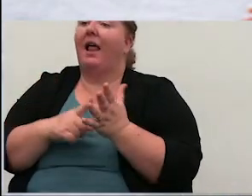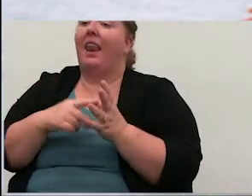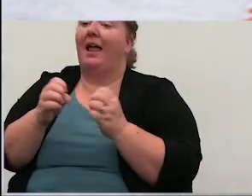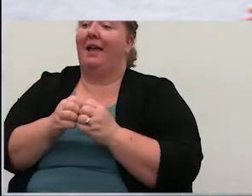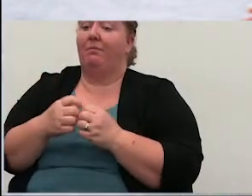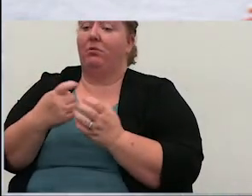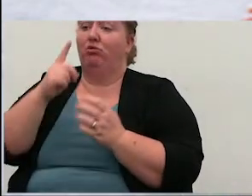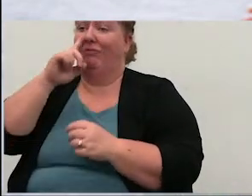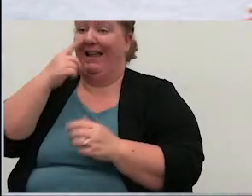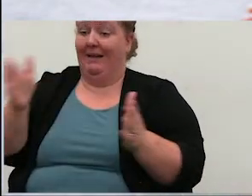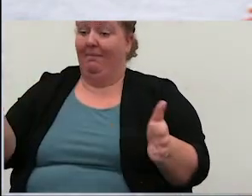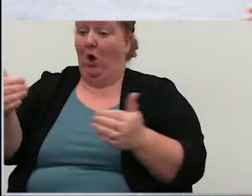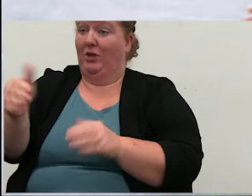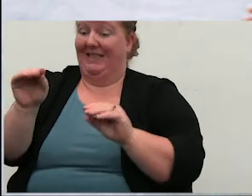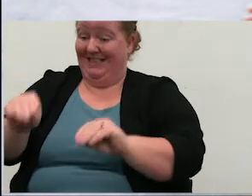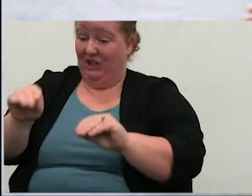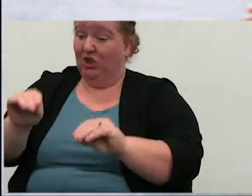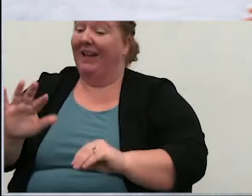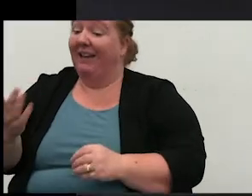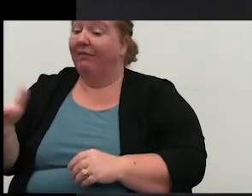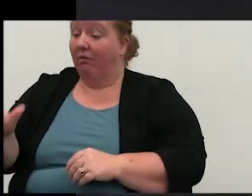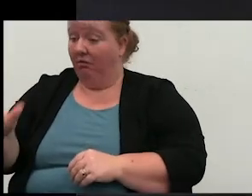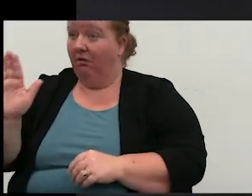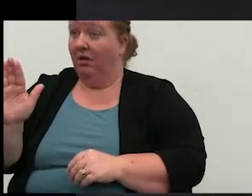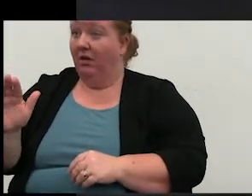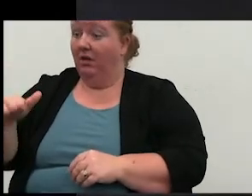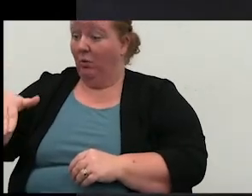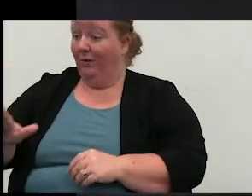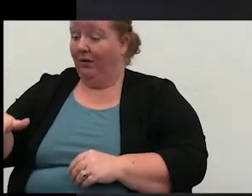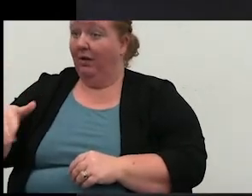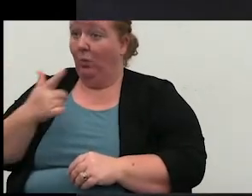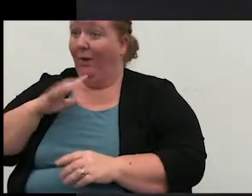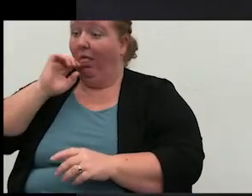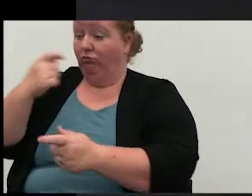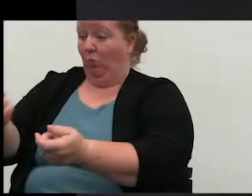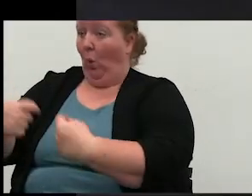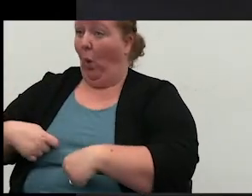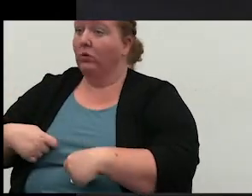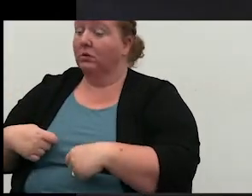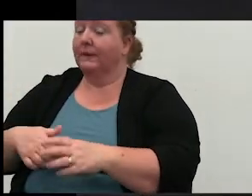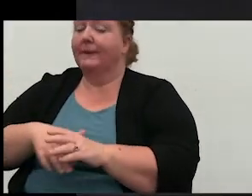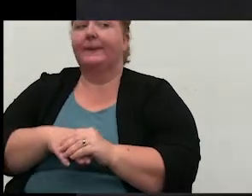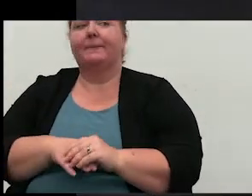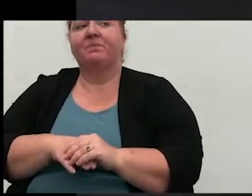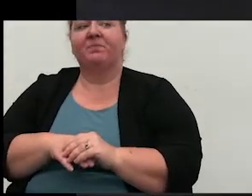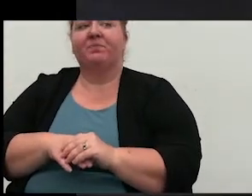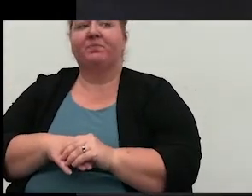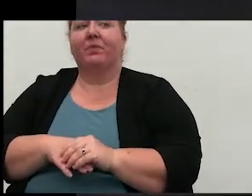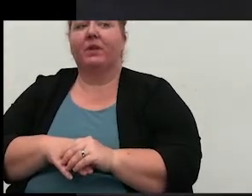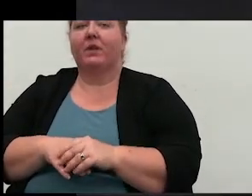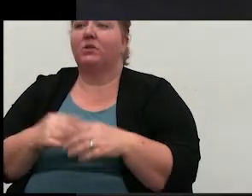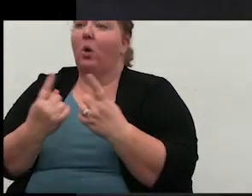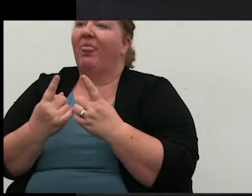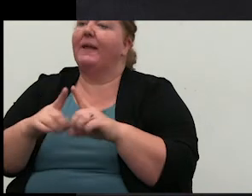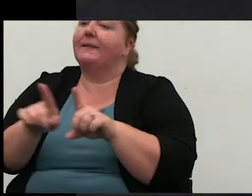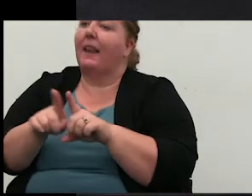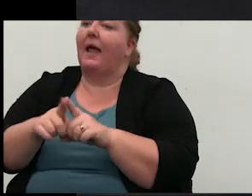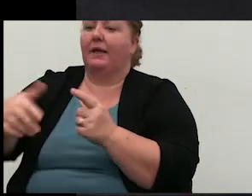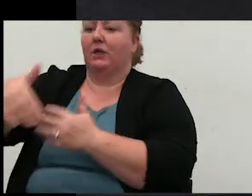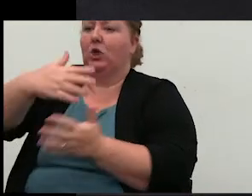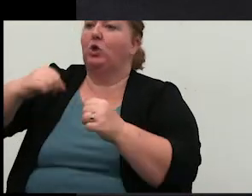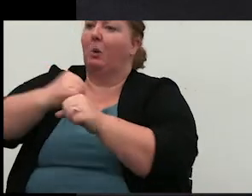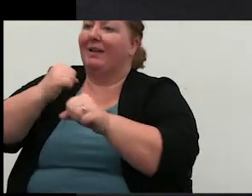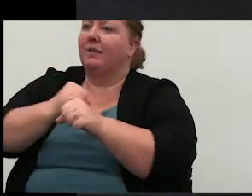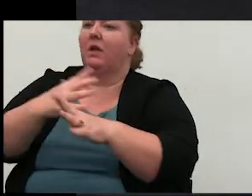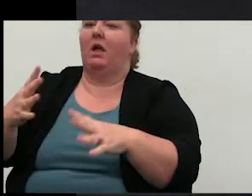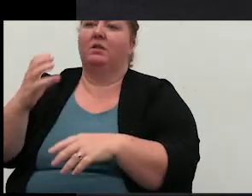in a box and teach it that if it presses this lever, it'll get a reward. And this is how things like social media and devices and phones are